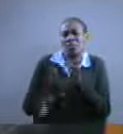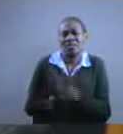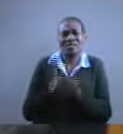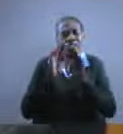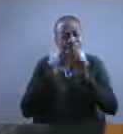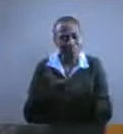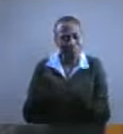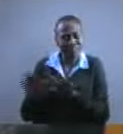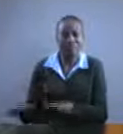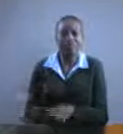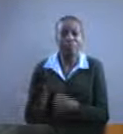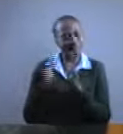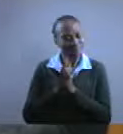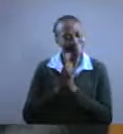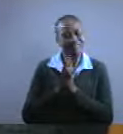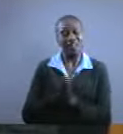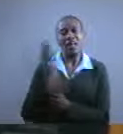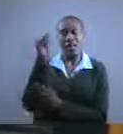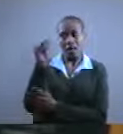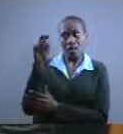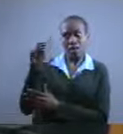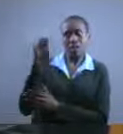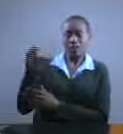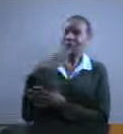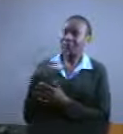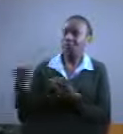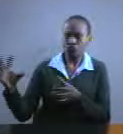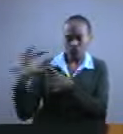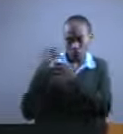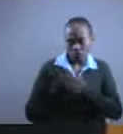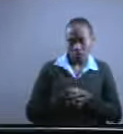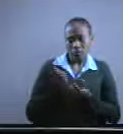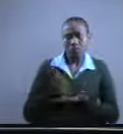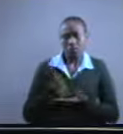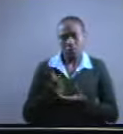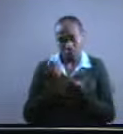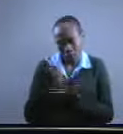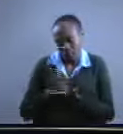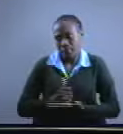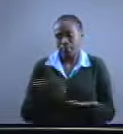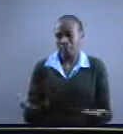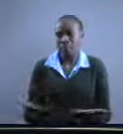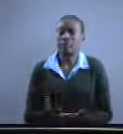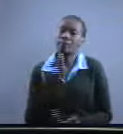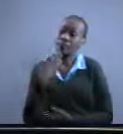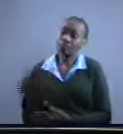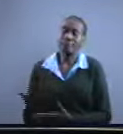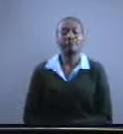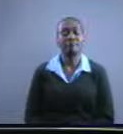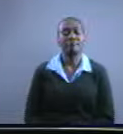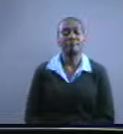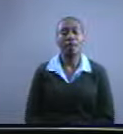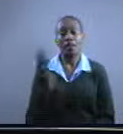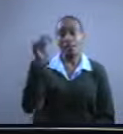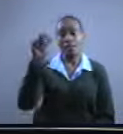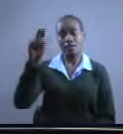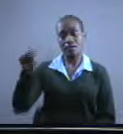tolerance, and we urge the ANC to join us in this call. Thank you very much. The ANC.